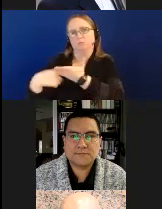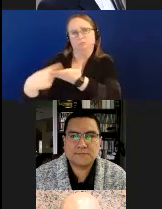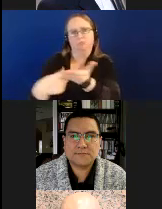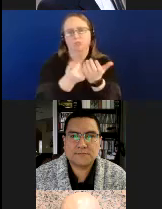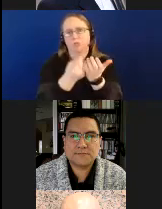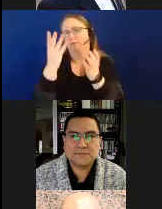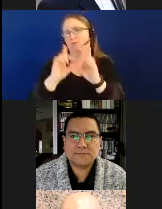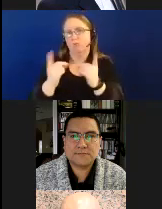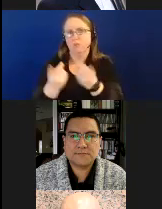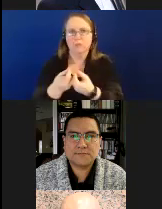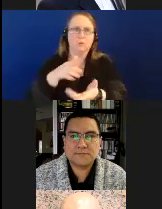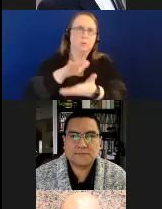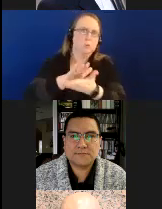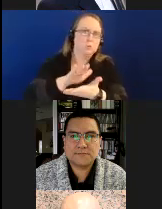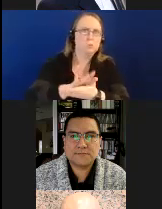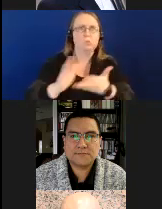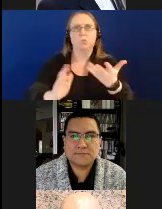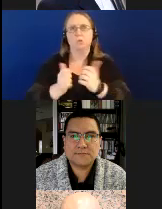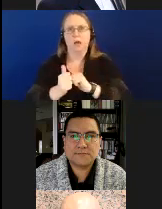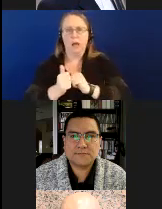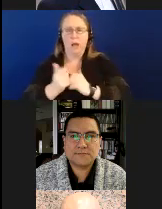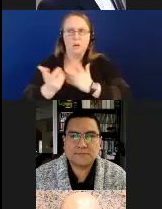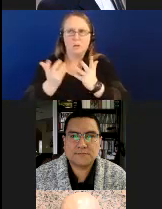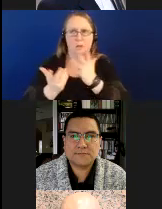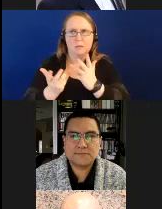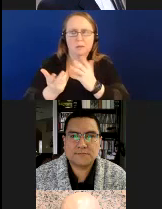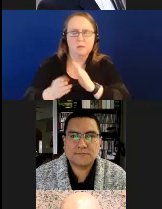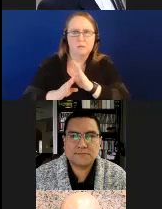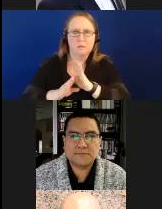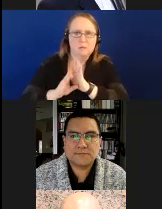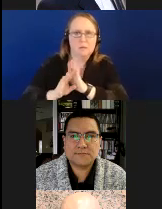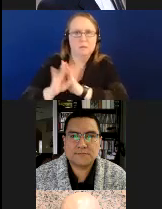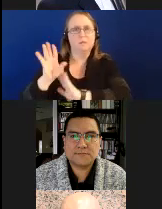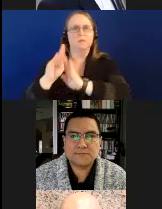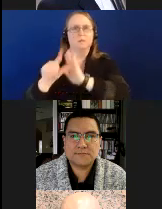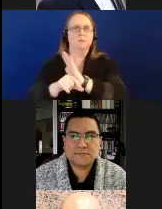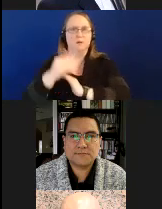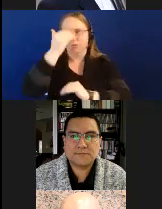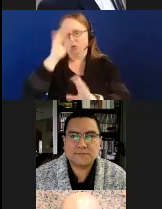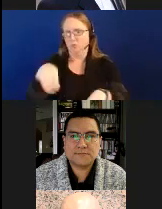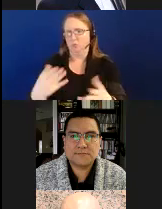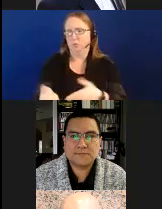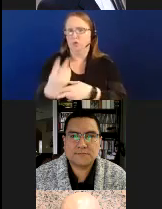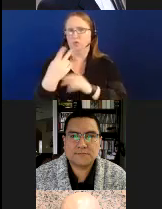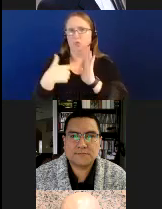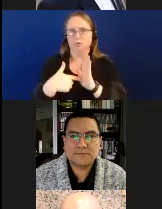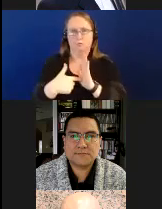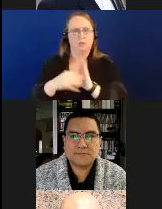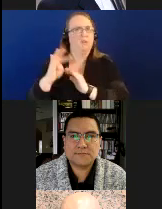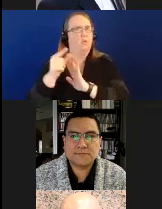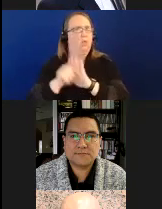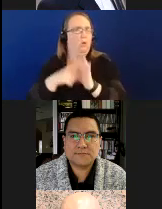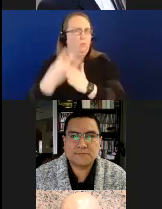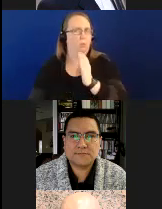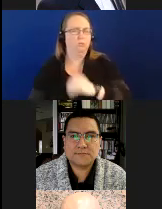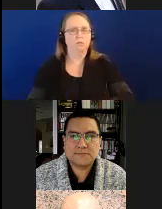schools about, and how they're working to build that background knowledge. And so I'm going to give you just two examples of students, both in 4th grade.